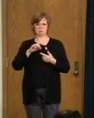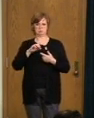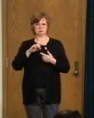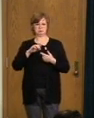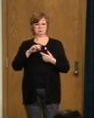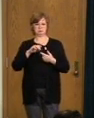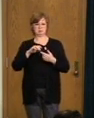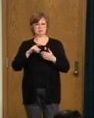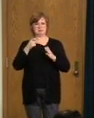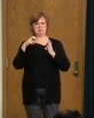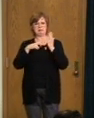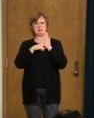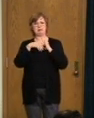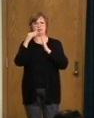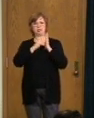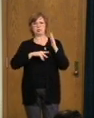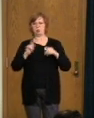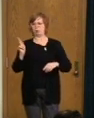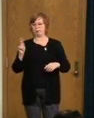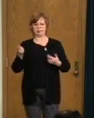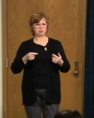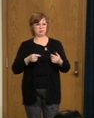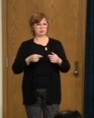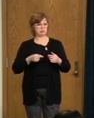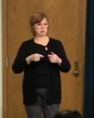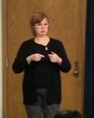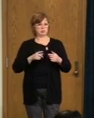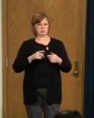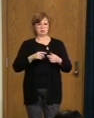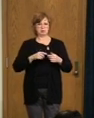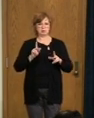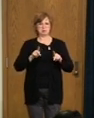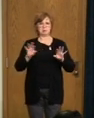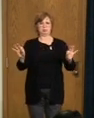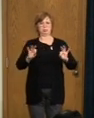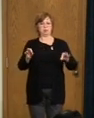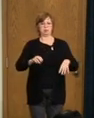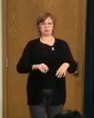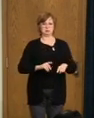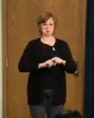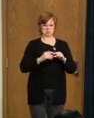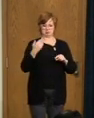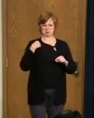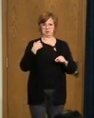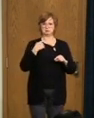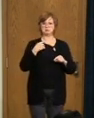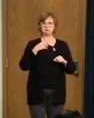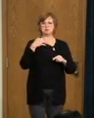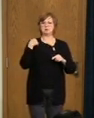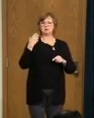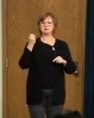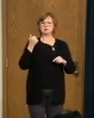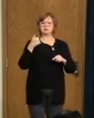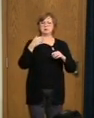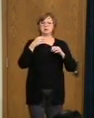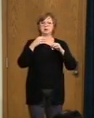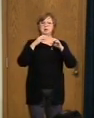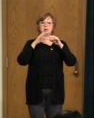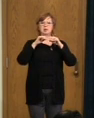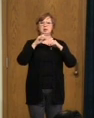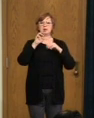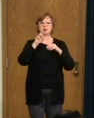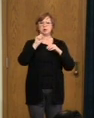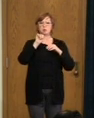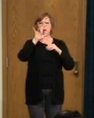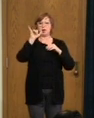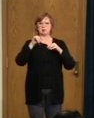where only 2 people were given tickets out of the several hundred that were there. Why didn't you bring forward any new